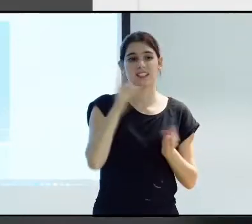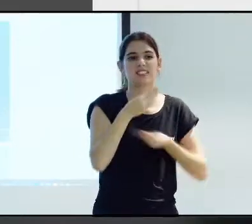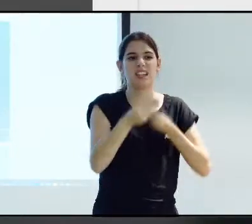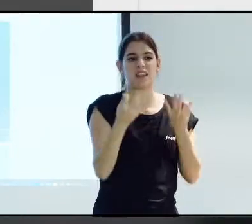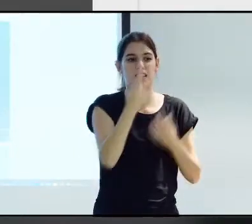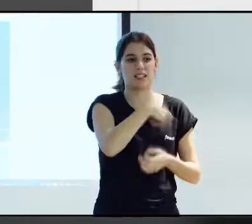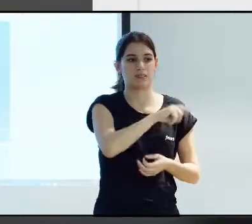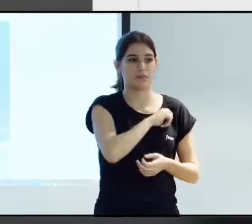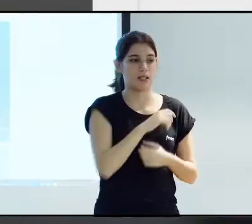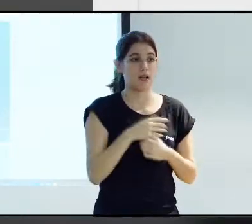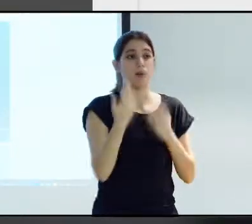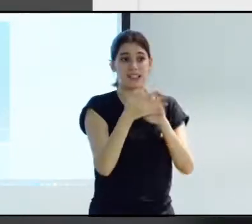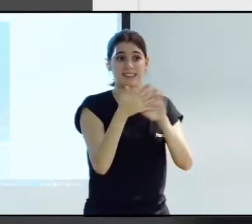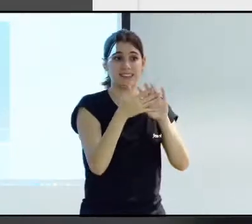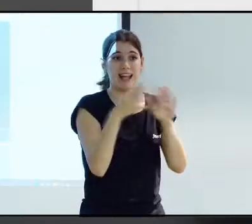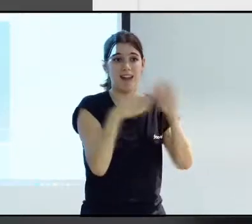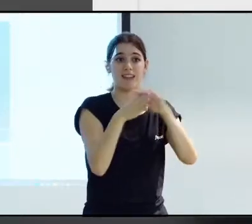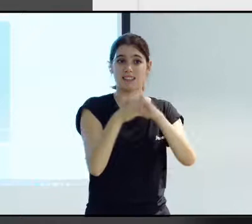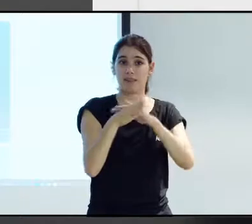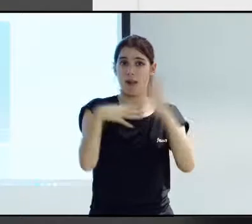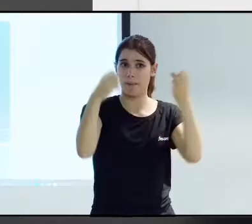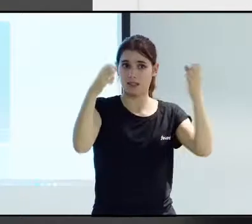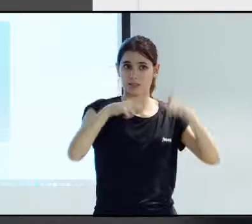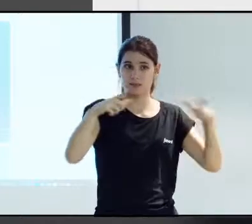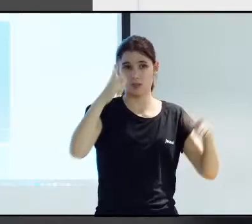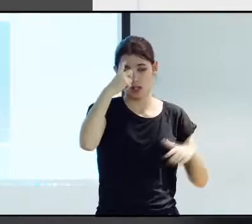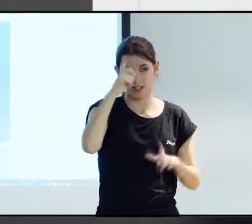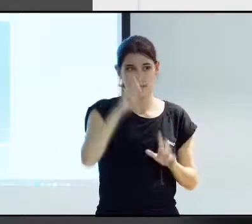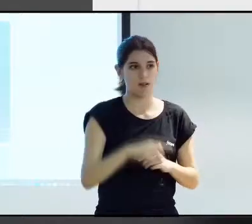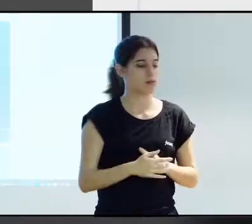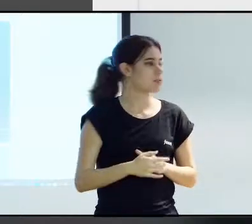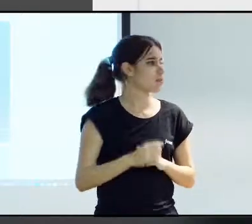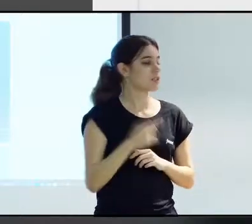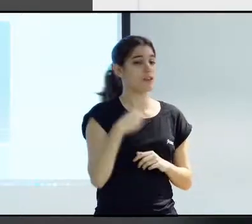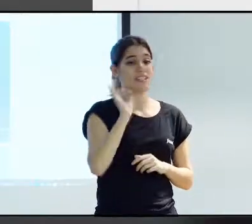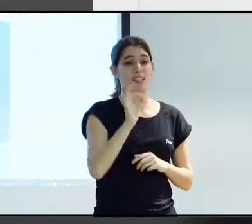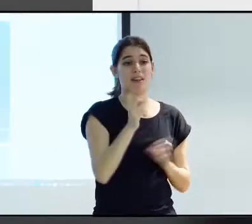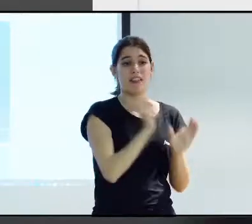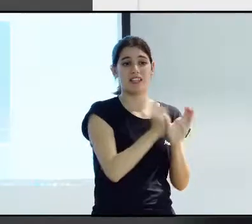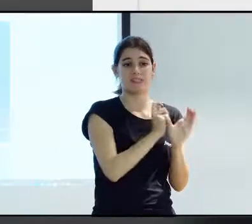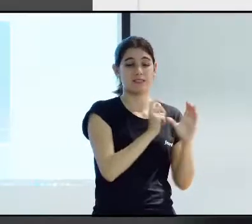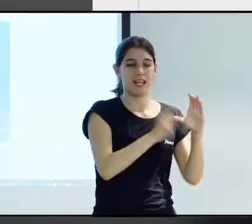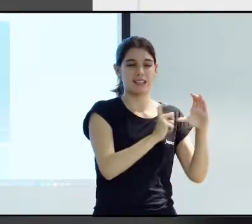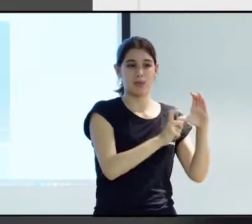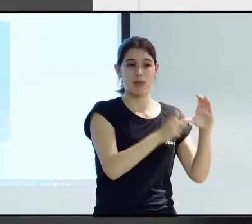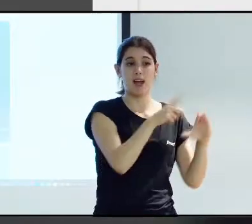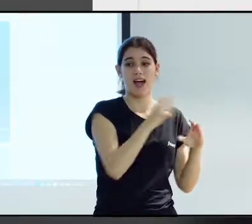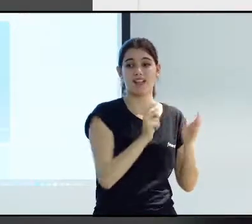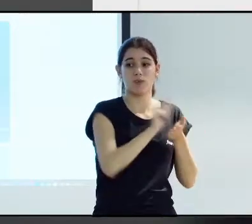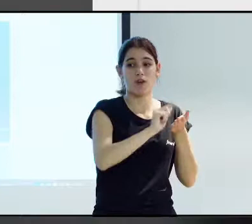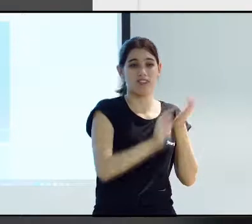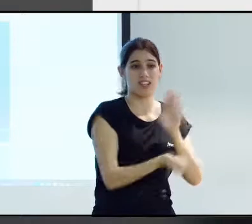what is happening here in Spain to improve cognitive accessibility. It's true that